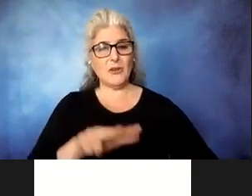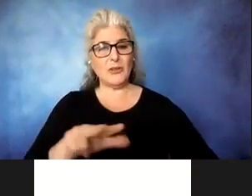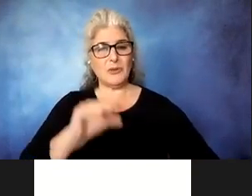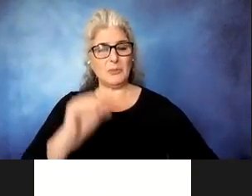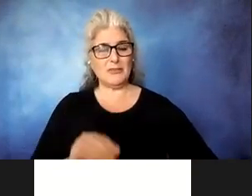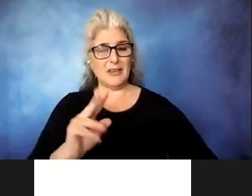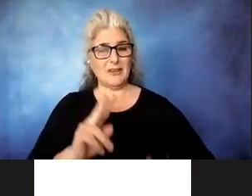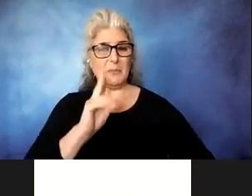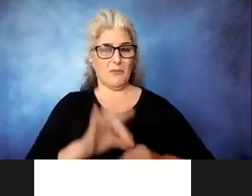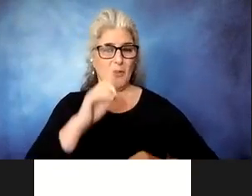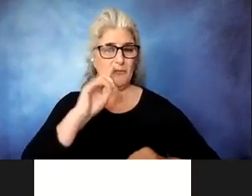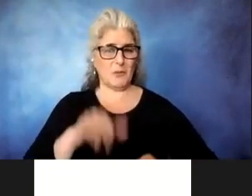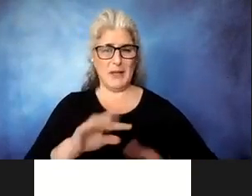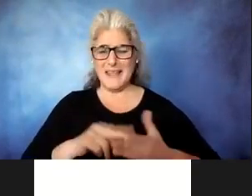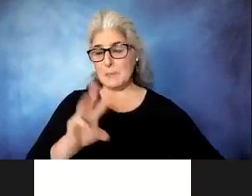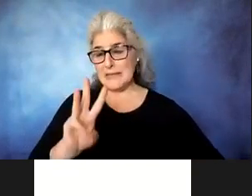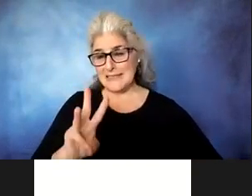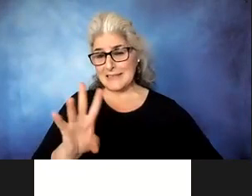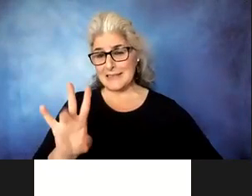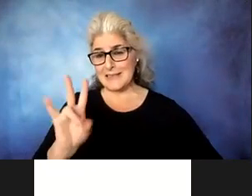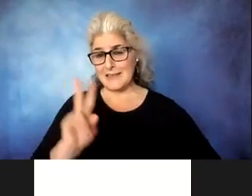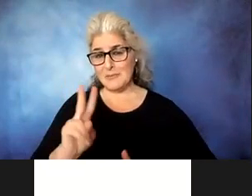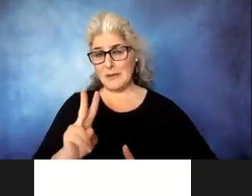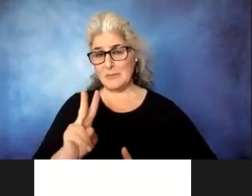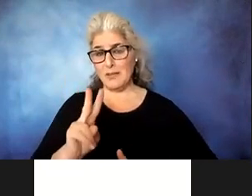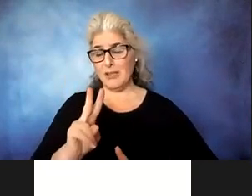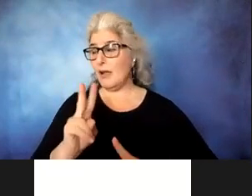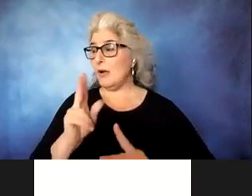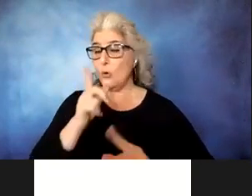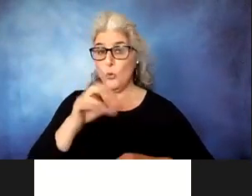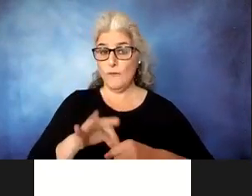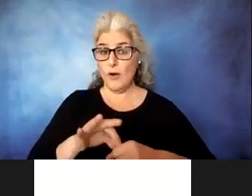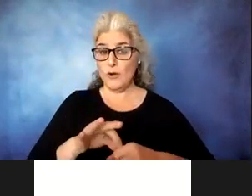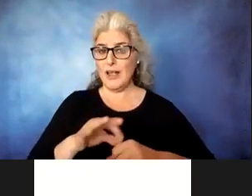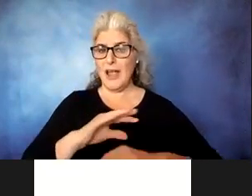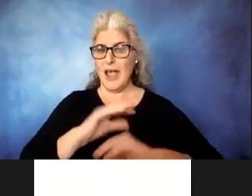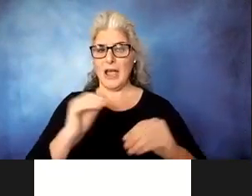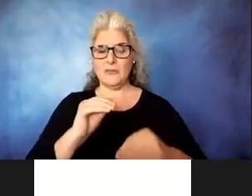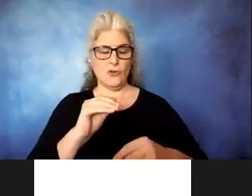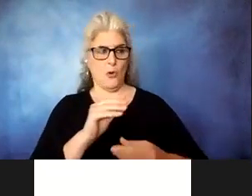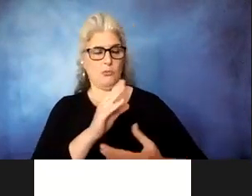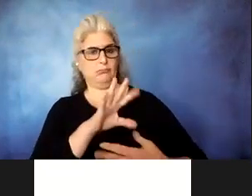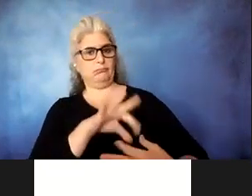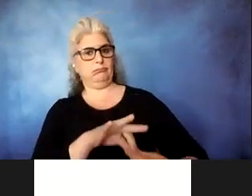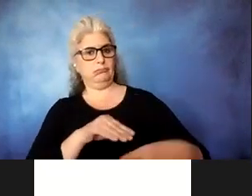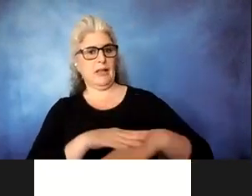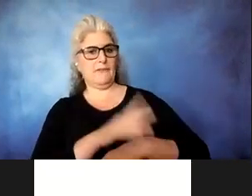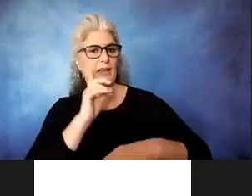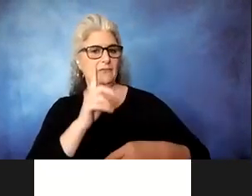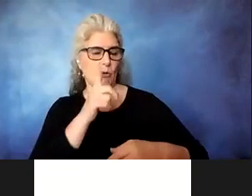So this happens pretty frequently in New York. About 2/3 of borough president and city